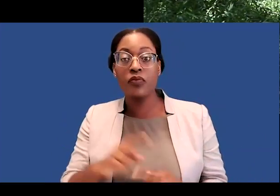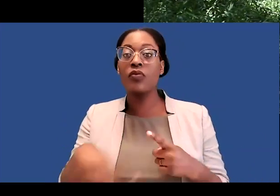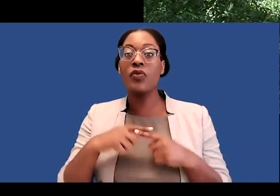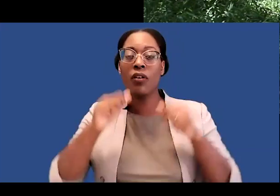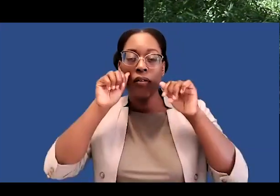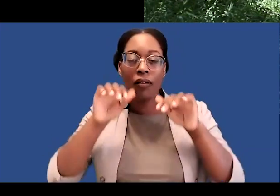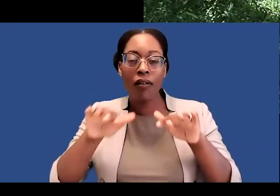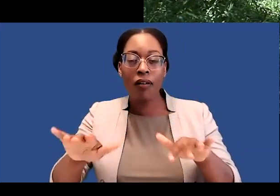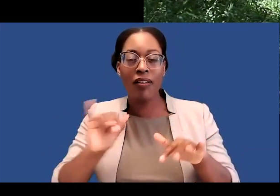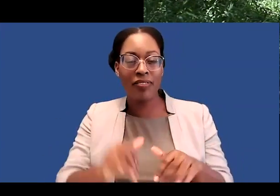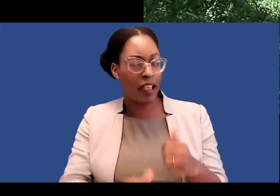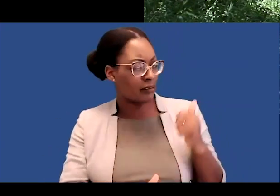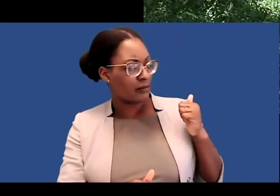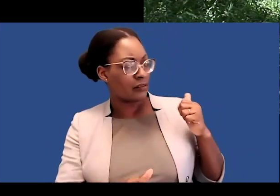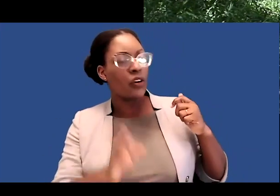Exhale, pull it in.